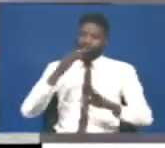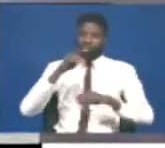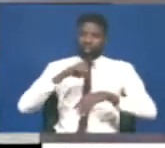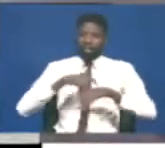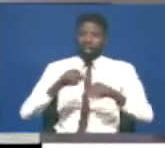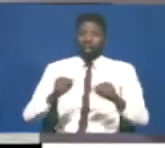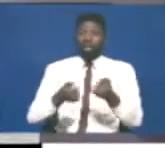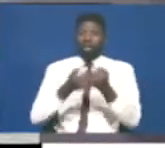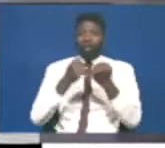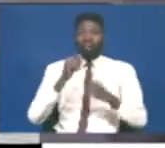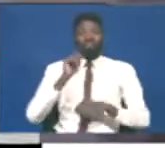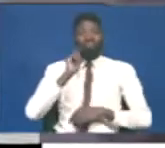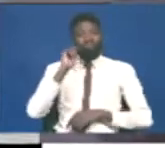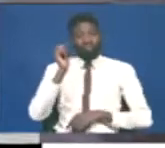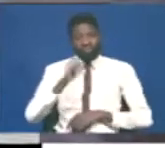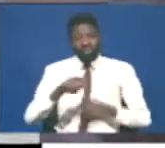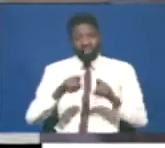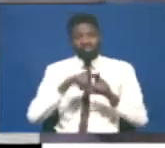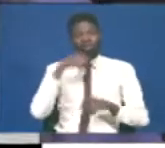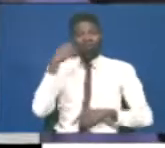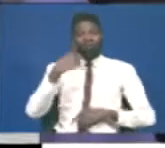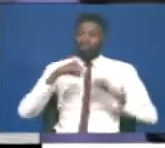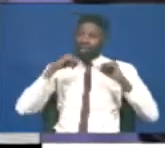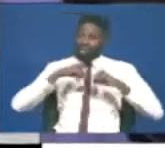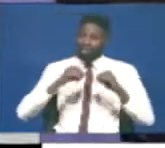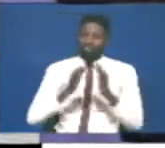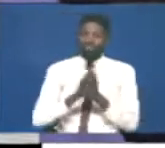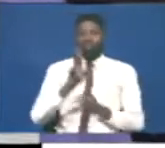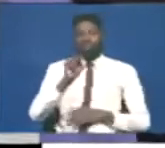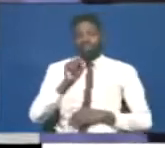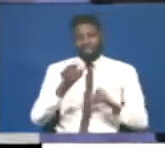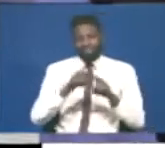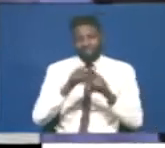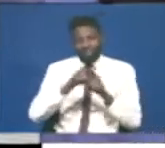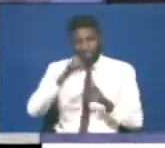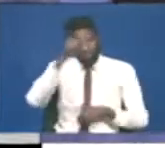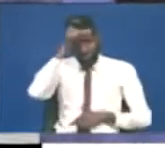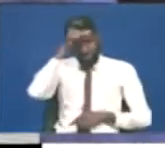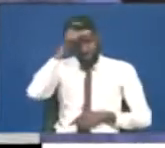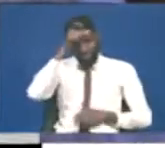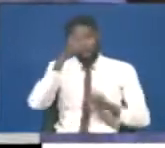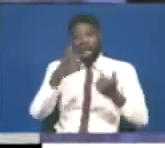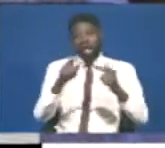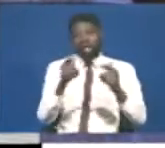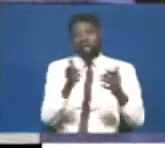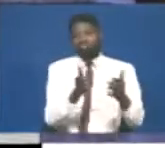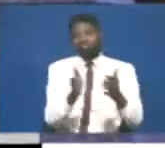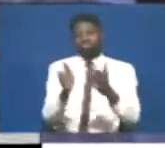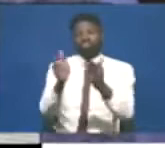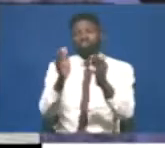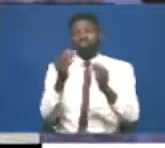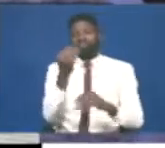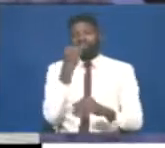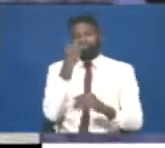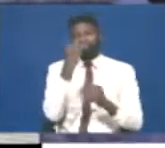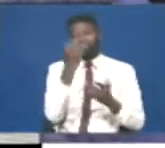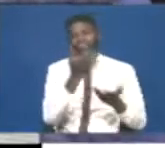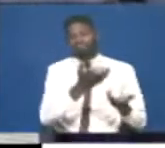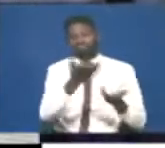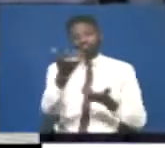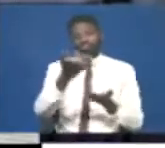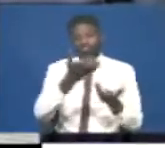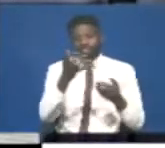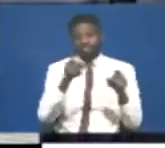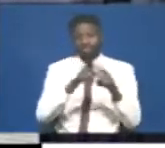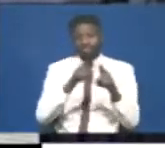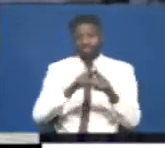a deal with the United Nations and Turkey last month to open a corridor allowing for food shipments. According to